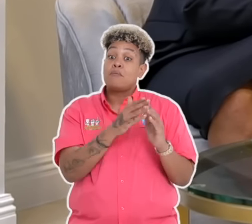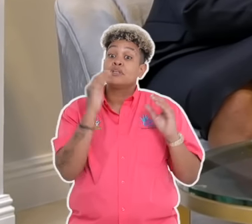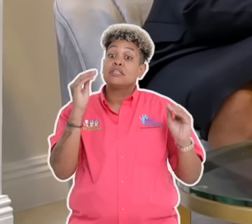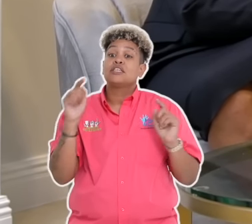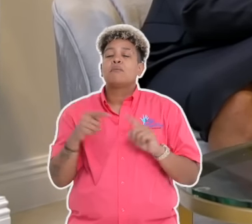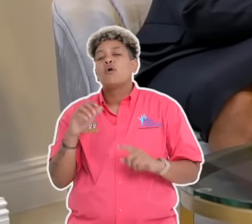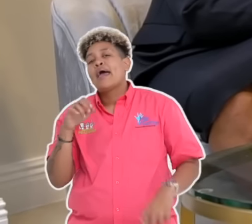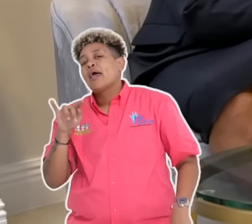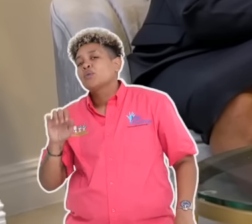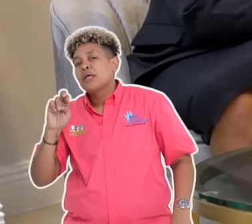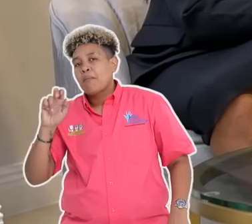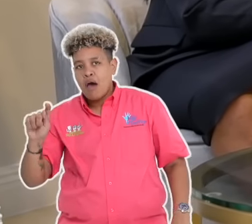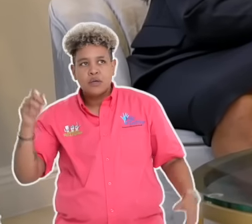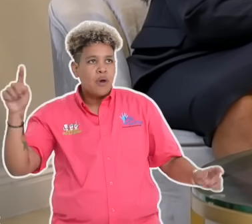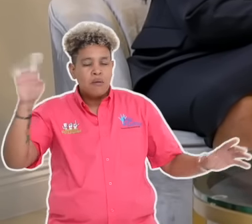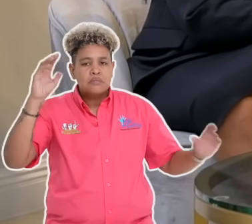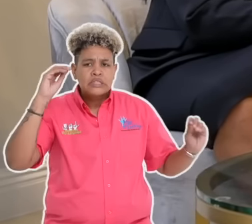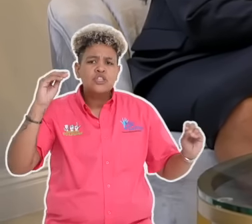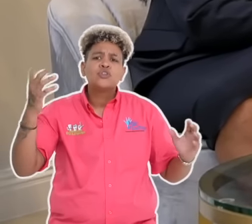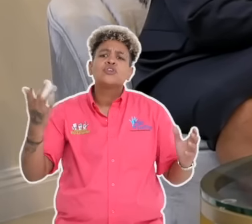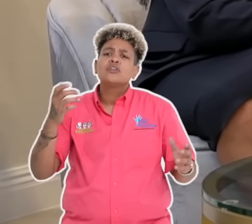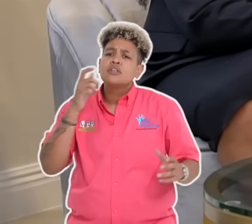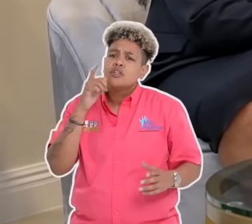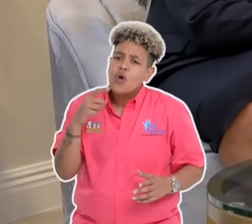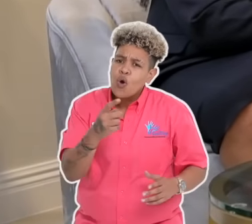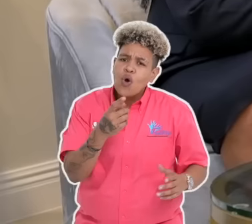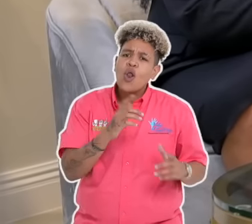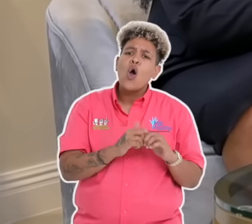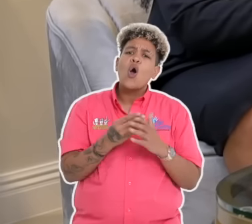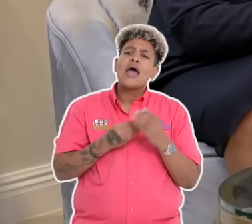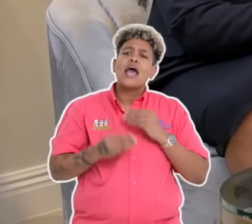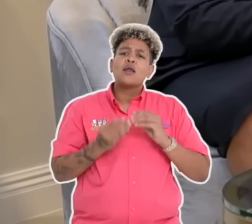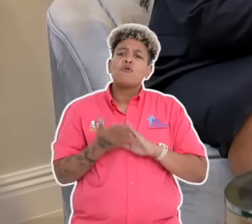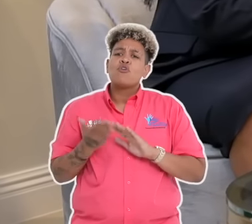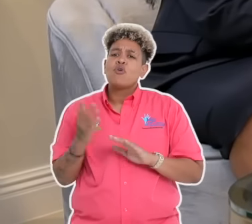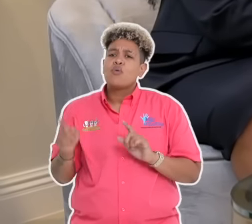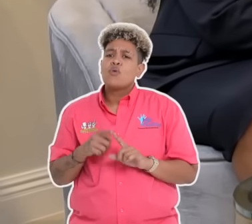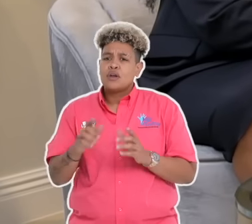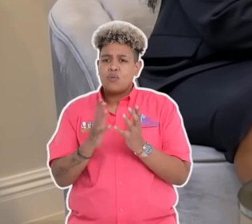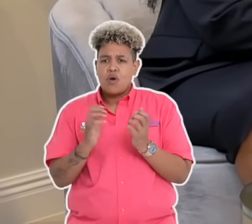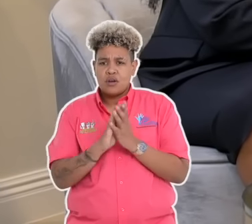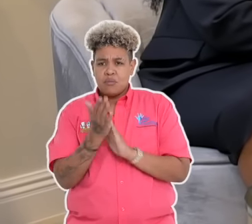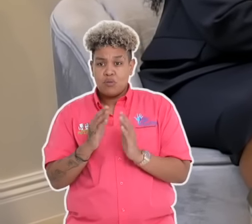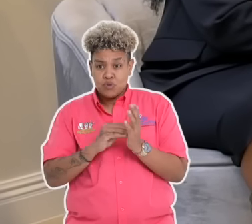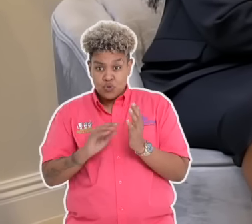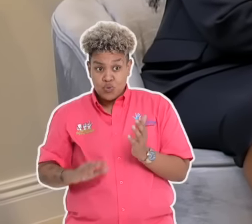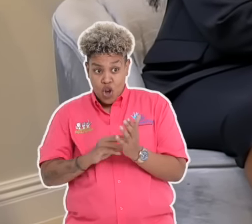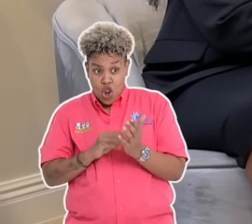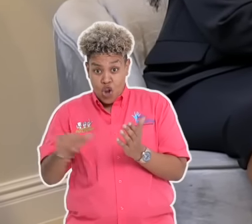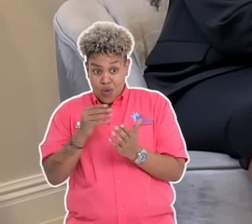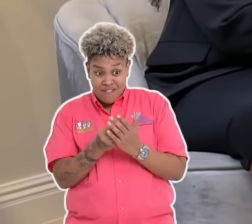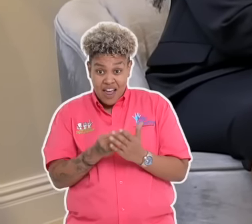the stock market teaches you about the equity market. And it teaches you not only the stock market, but how the economy runs. And when you become a student of learning